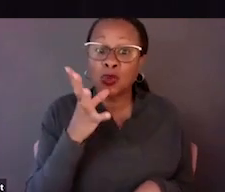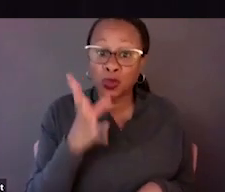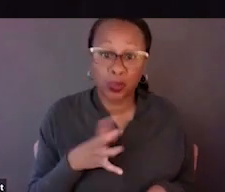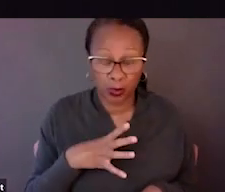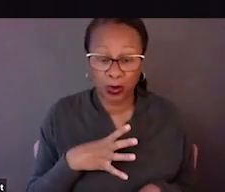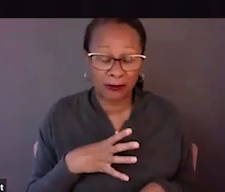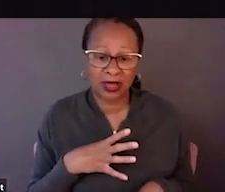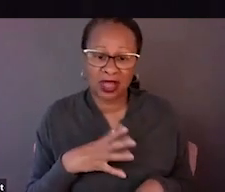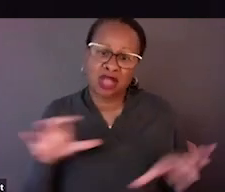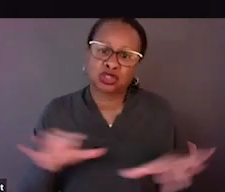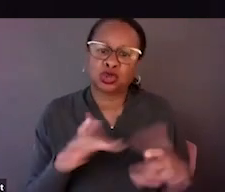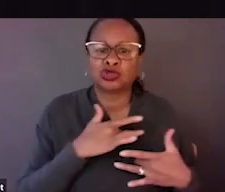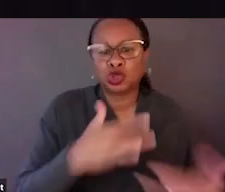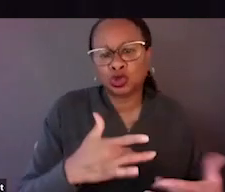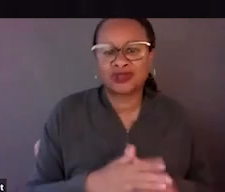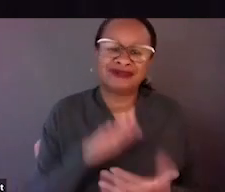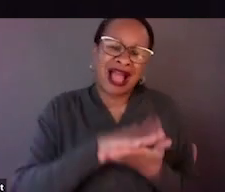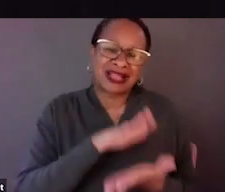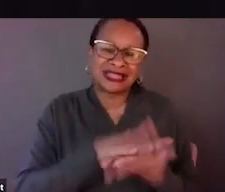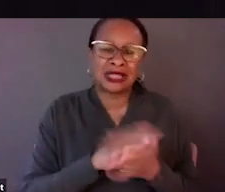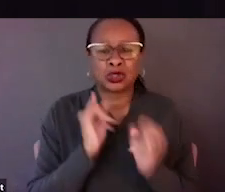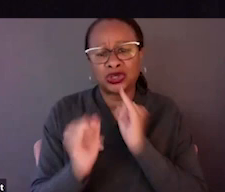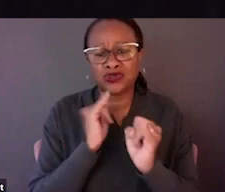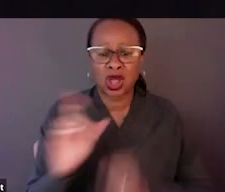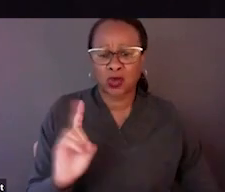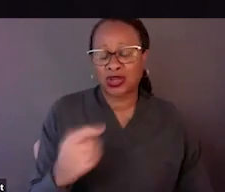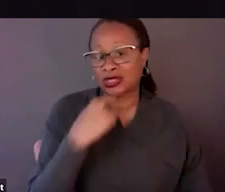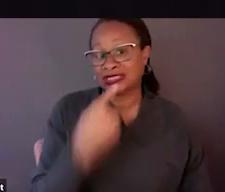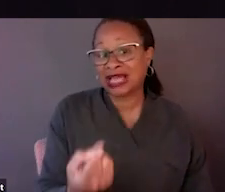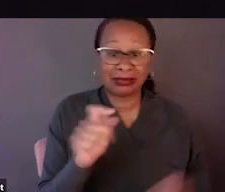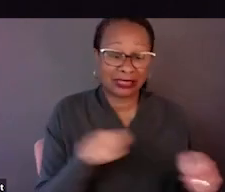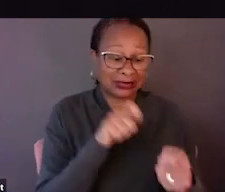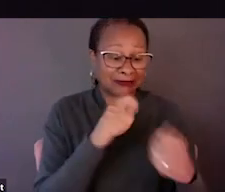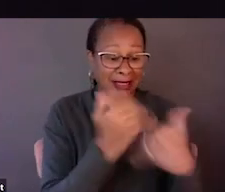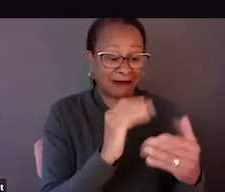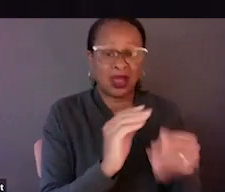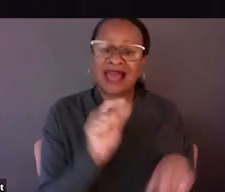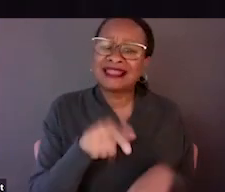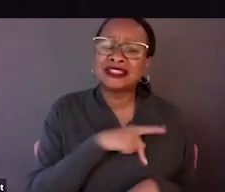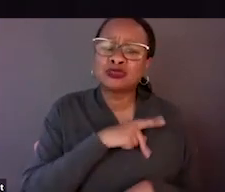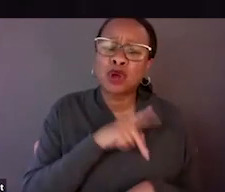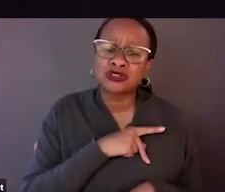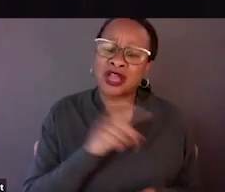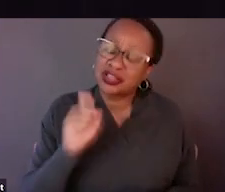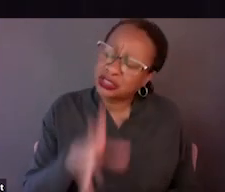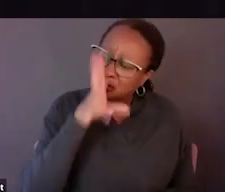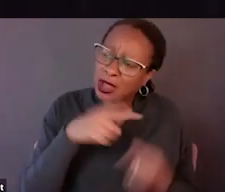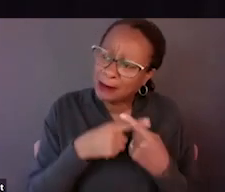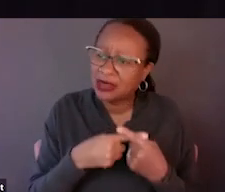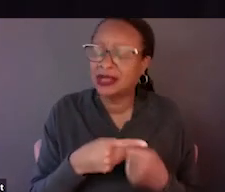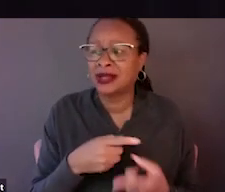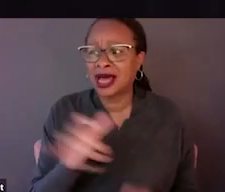you're not gonna do your usual academic interview where you're just telling us, this is personal to you and you need to talk about it.